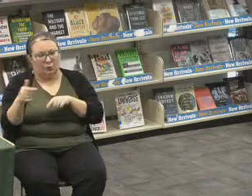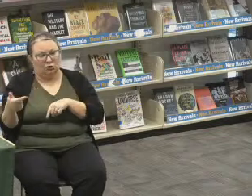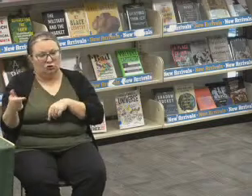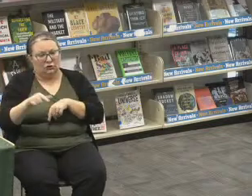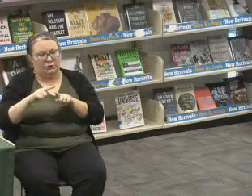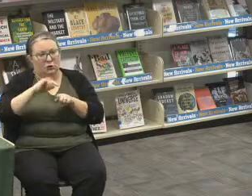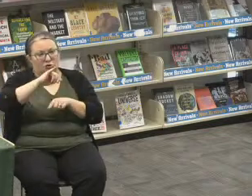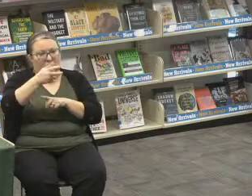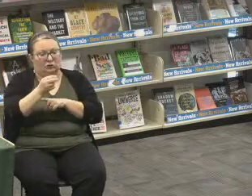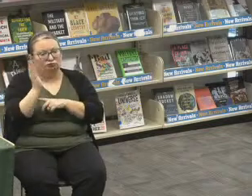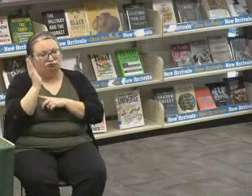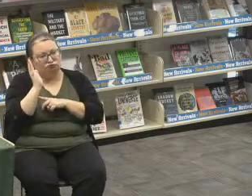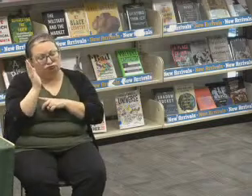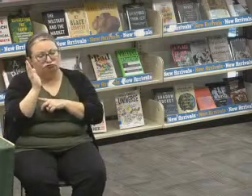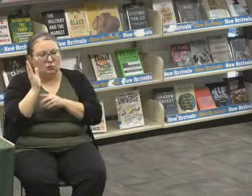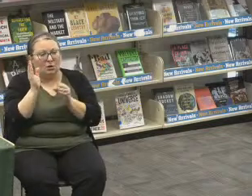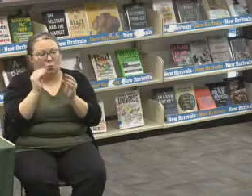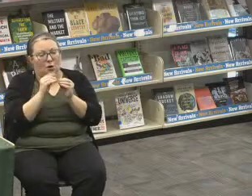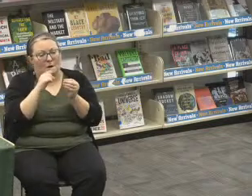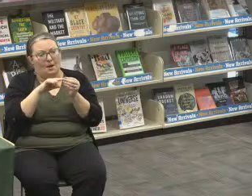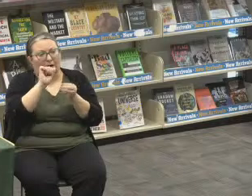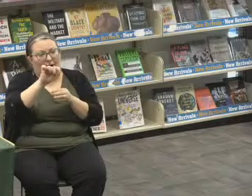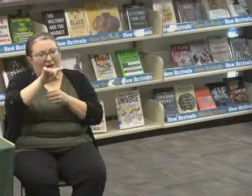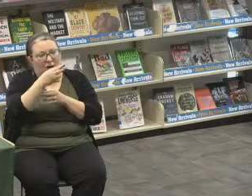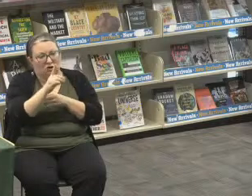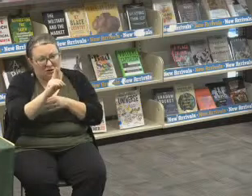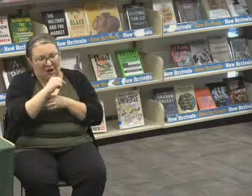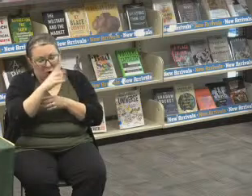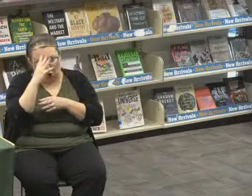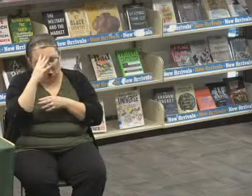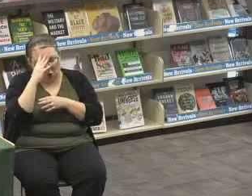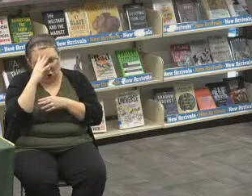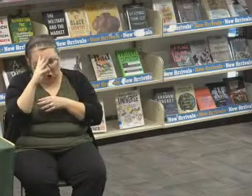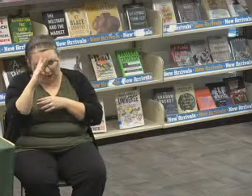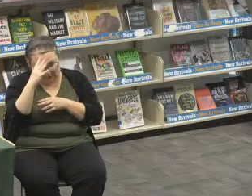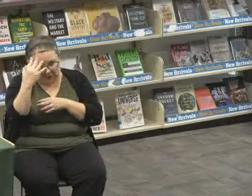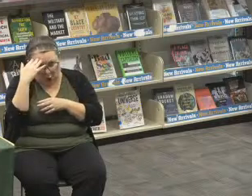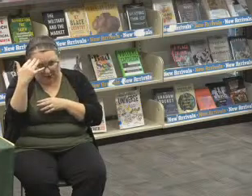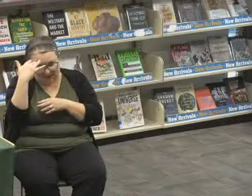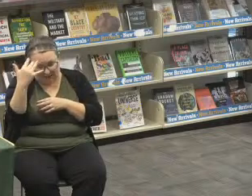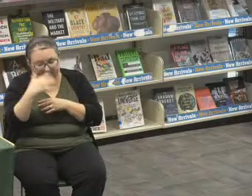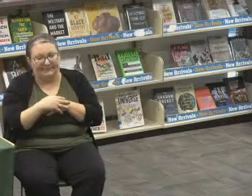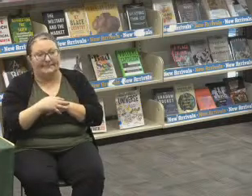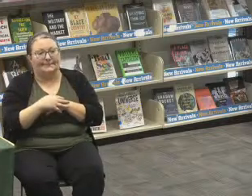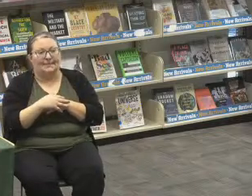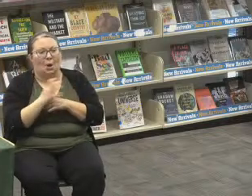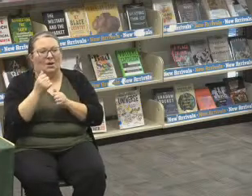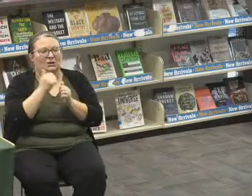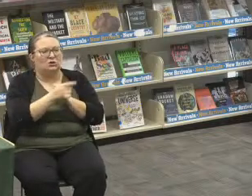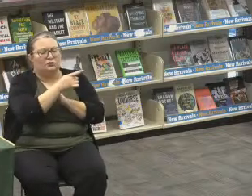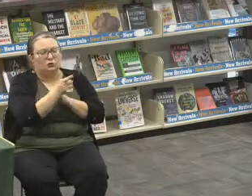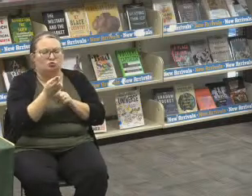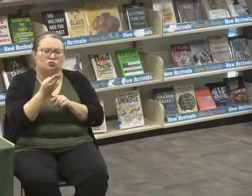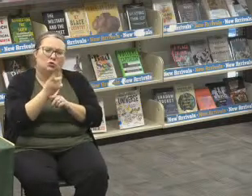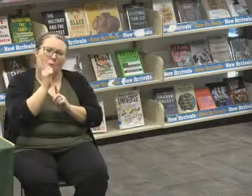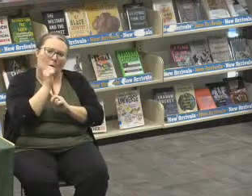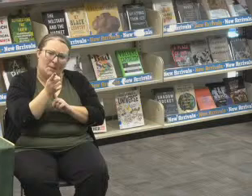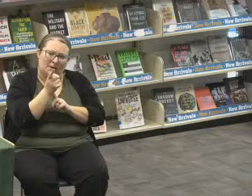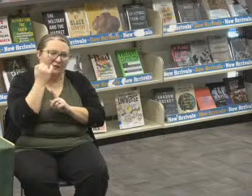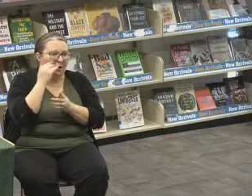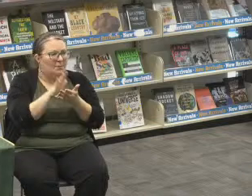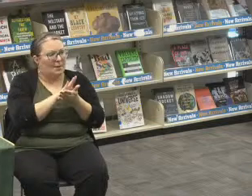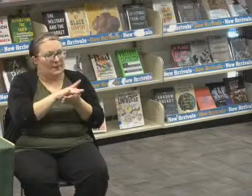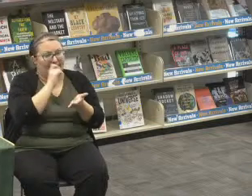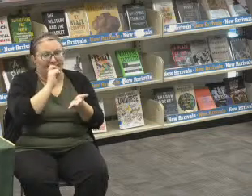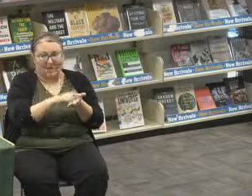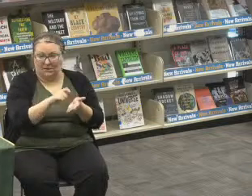to Jason talking more about ADHD and autism specifically. And I'd like you to each take a moment, and if you have a pen and a